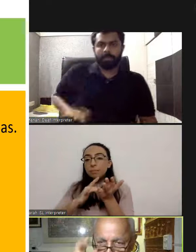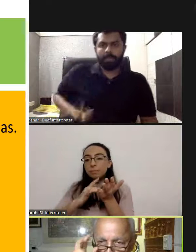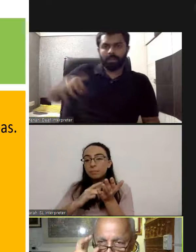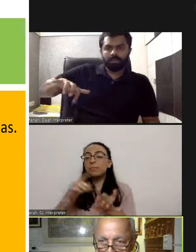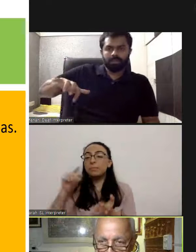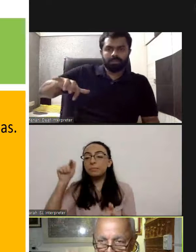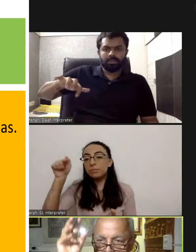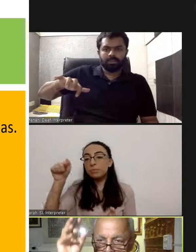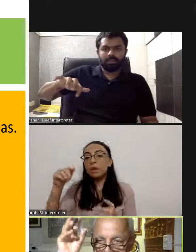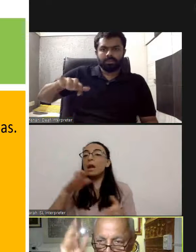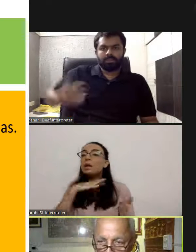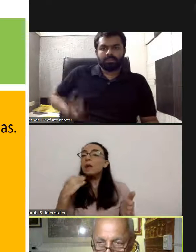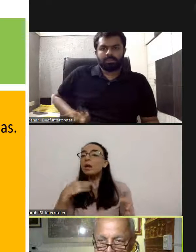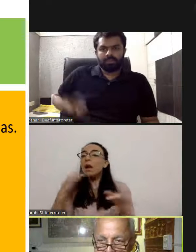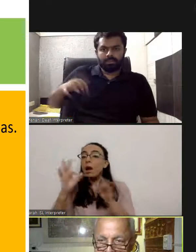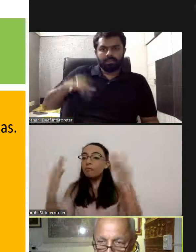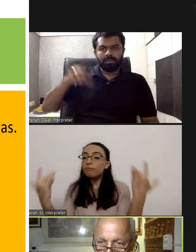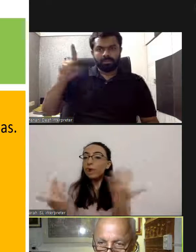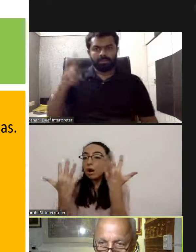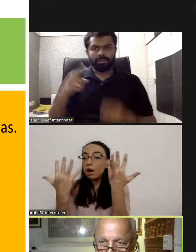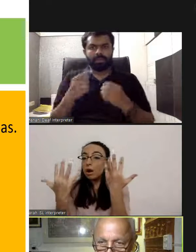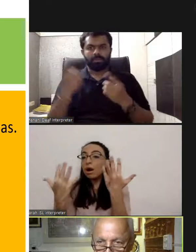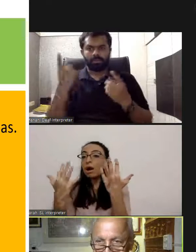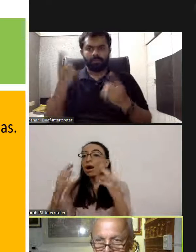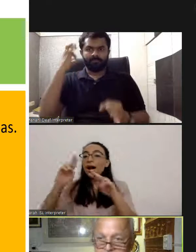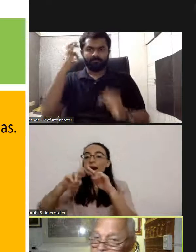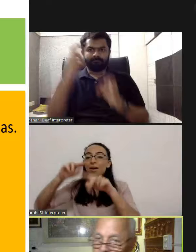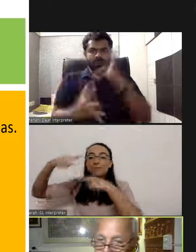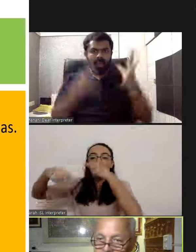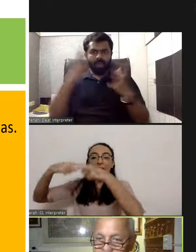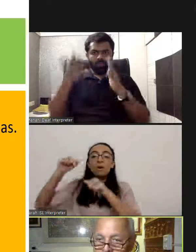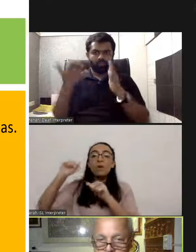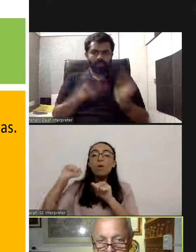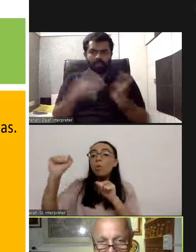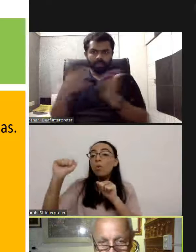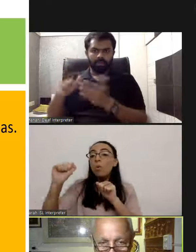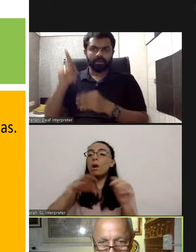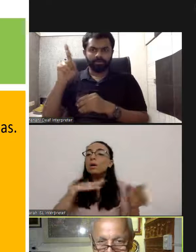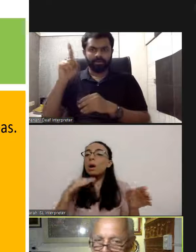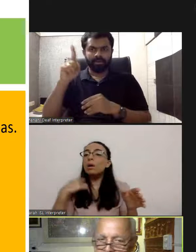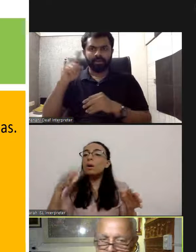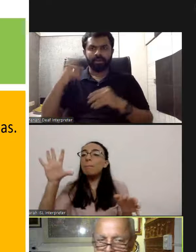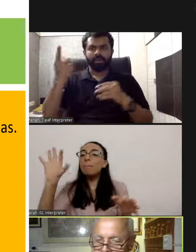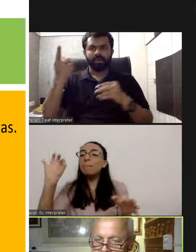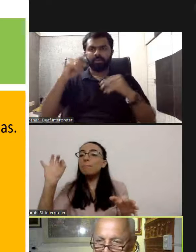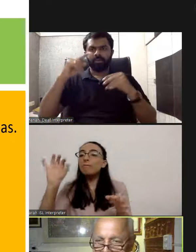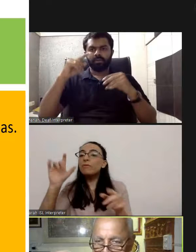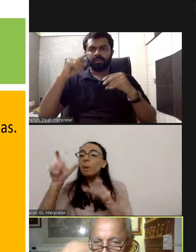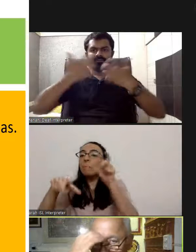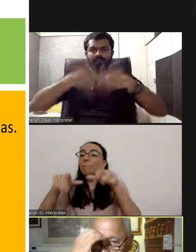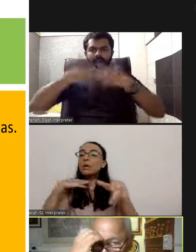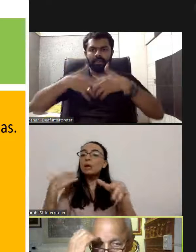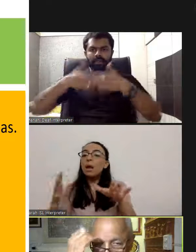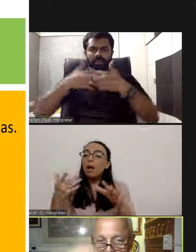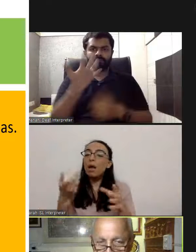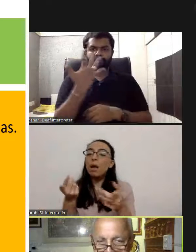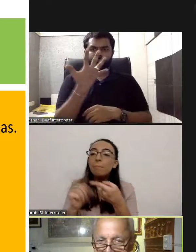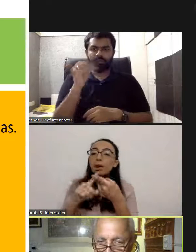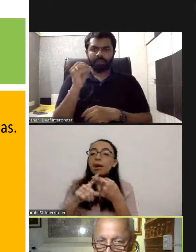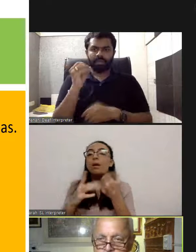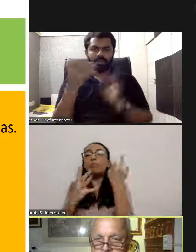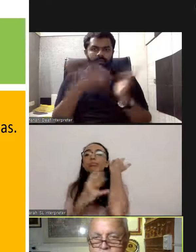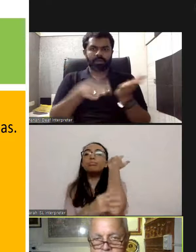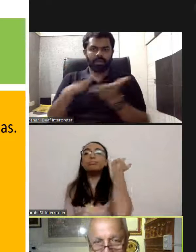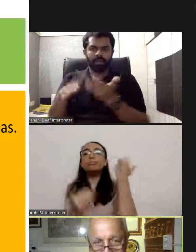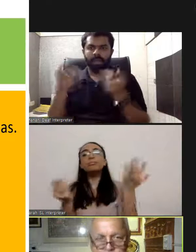idiosyncratic. Those people who worked in the factory, they are affected only, not the community though. And then there is endemic poverty. Now let us